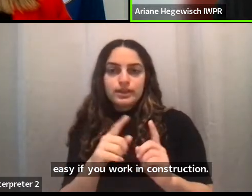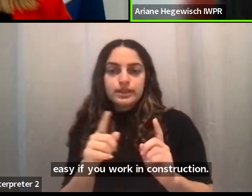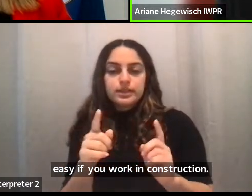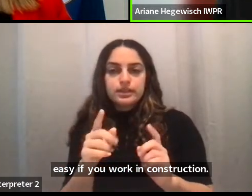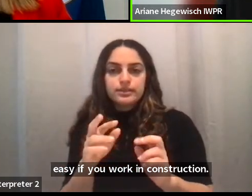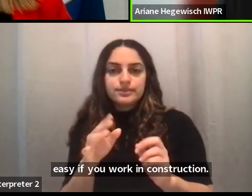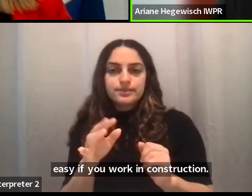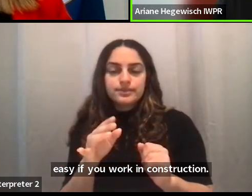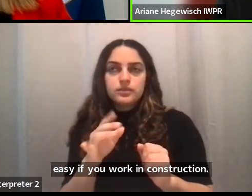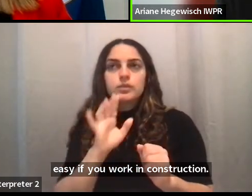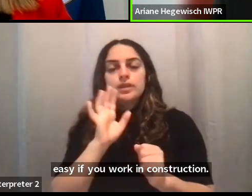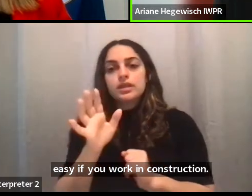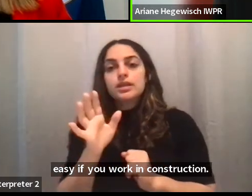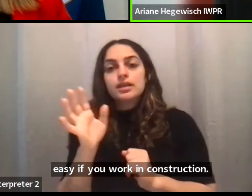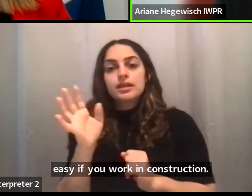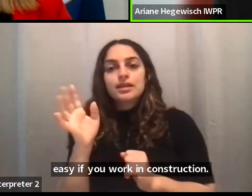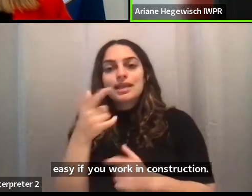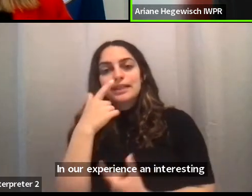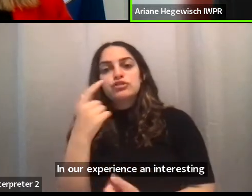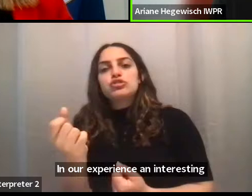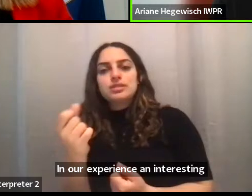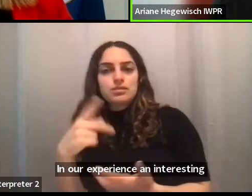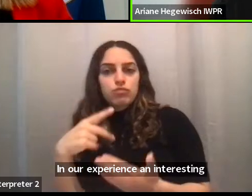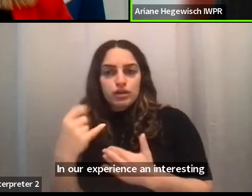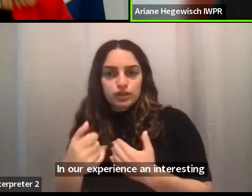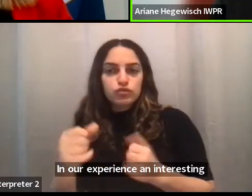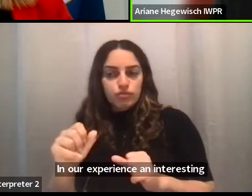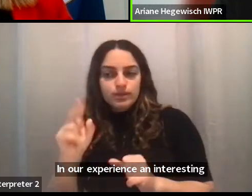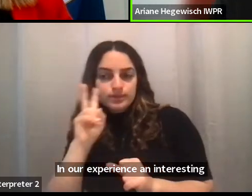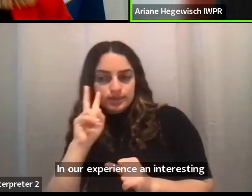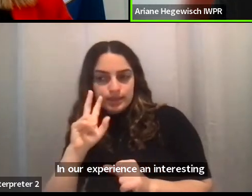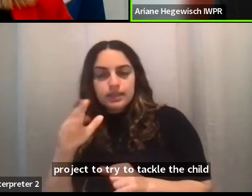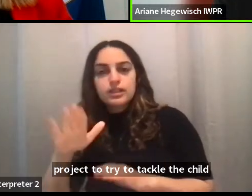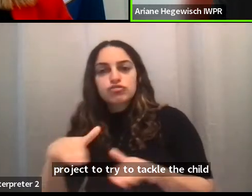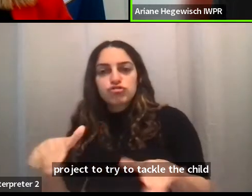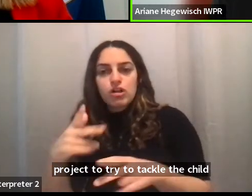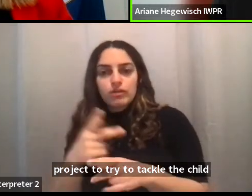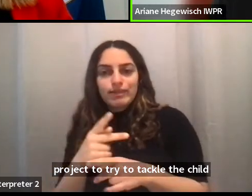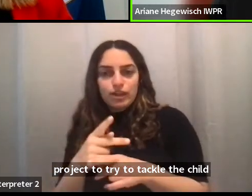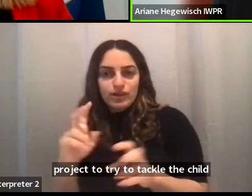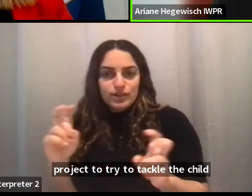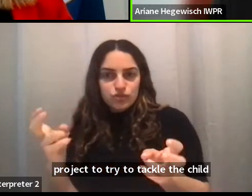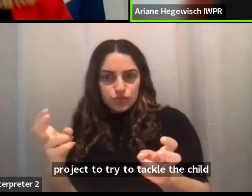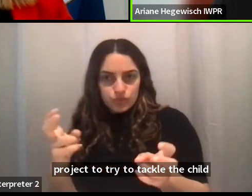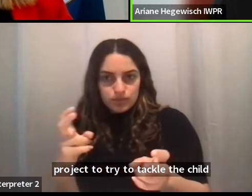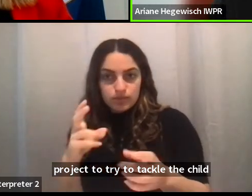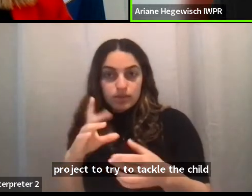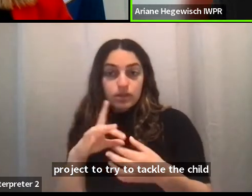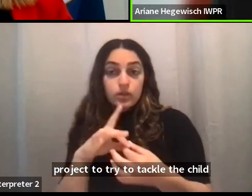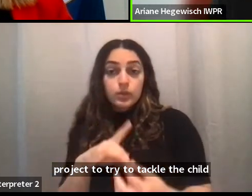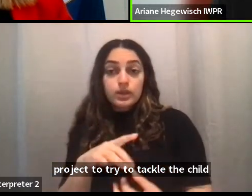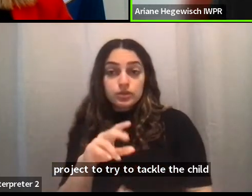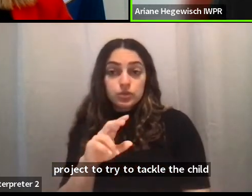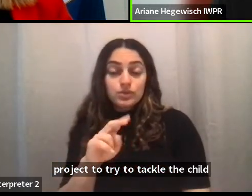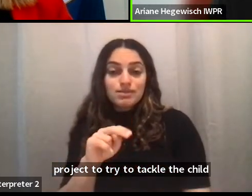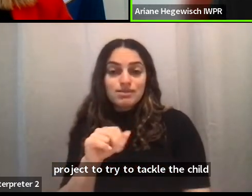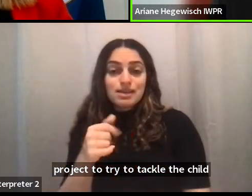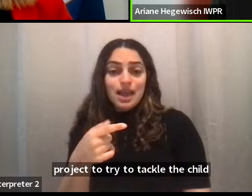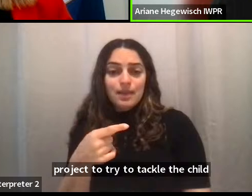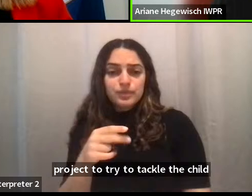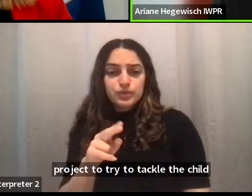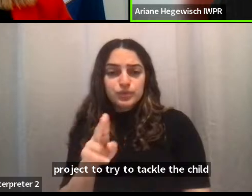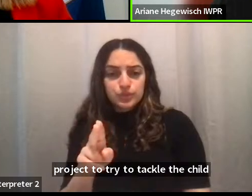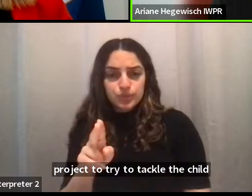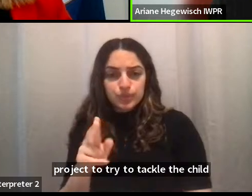to try and tackle the child care issues including from nap2 who are now working on two